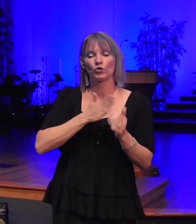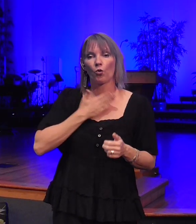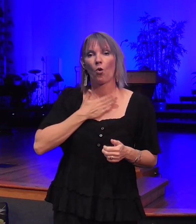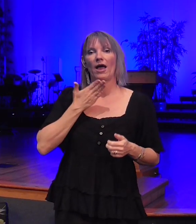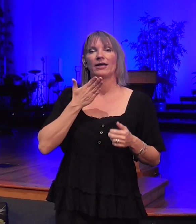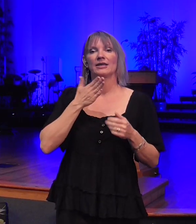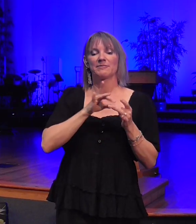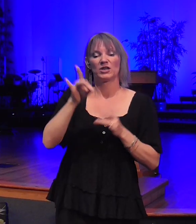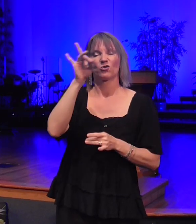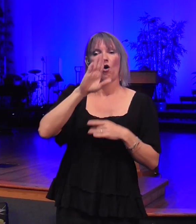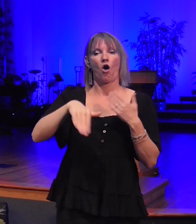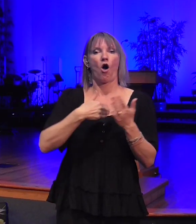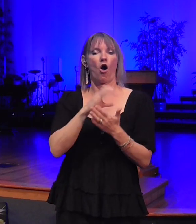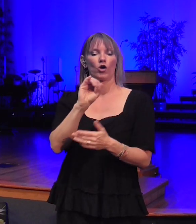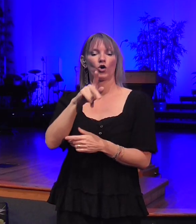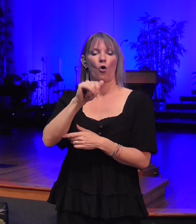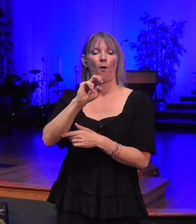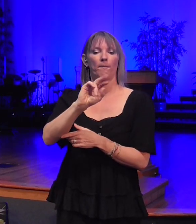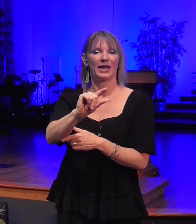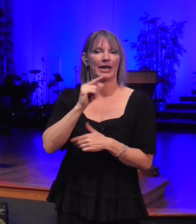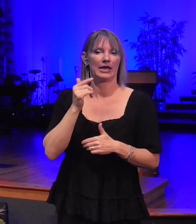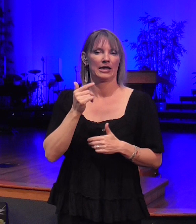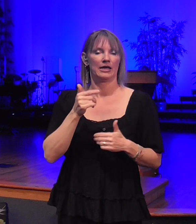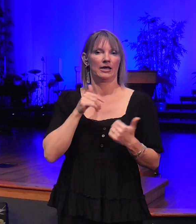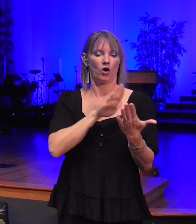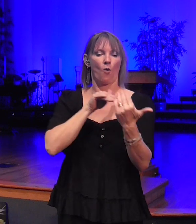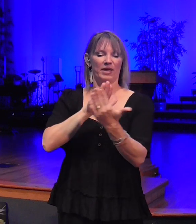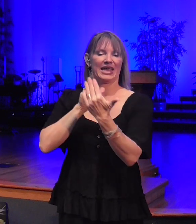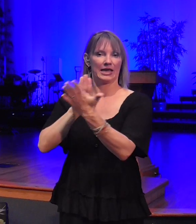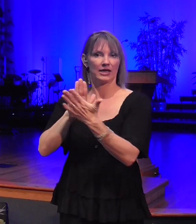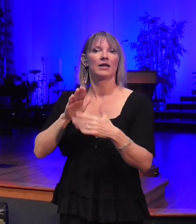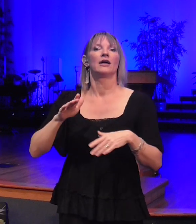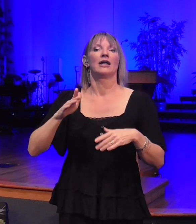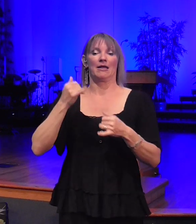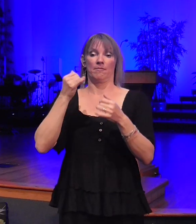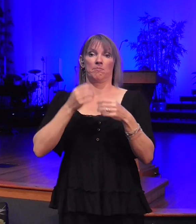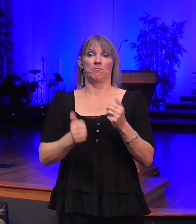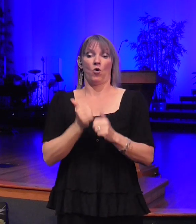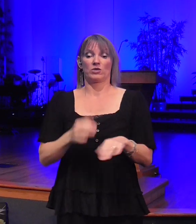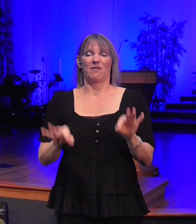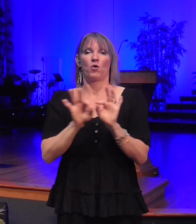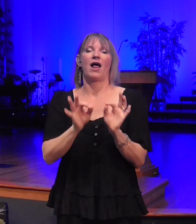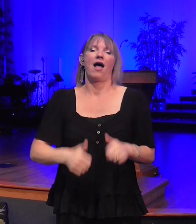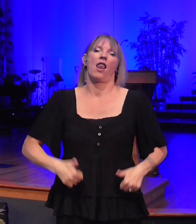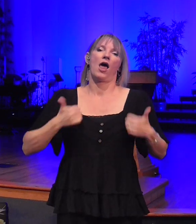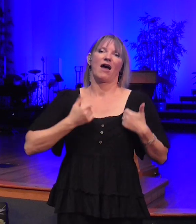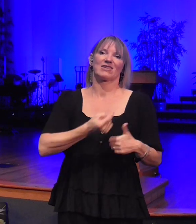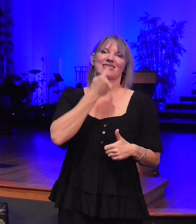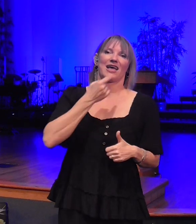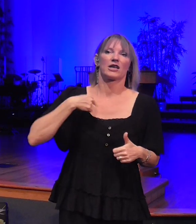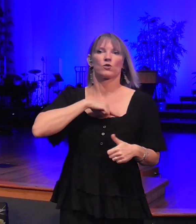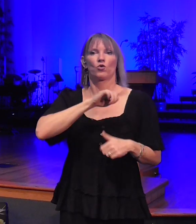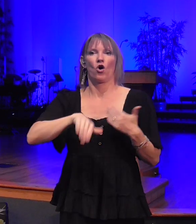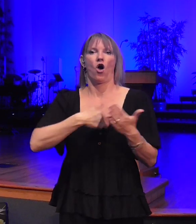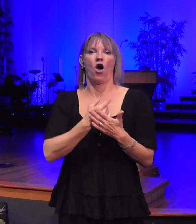coping mechanisms. And most important, let's say this one together. Life sucks and we're all suckers.